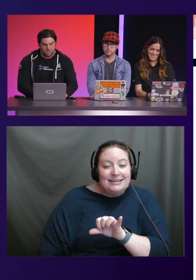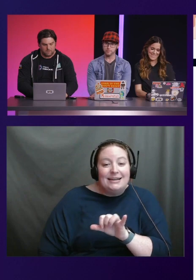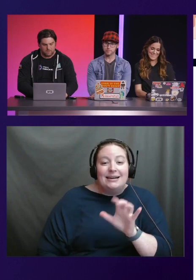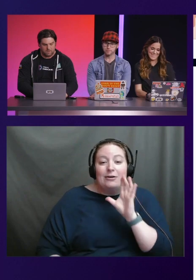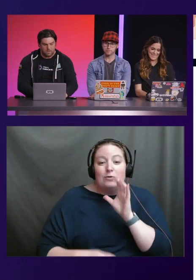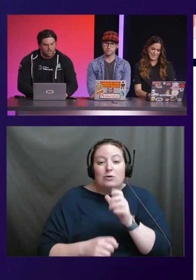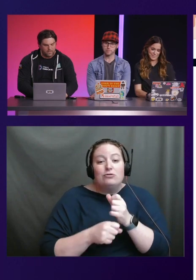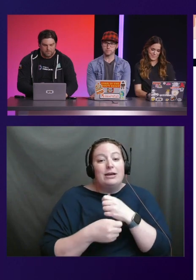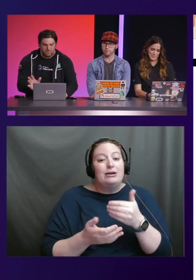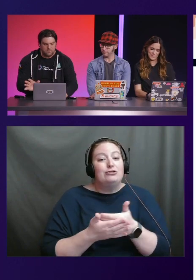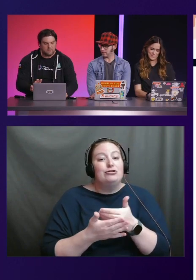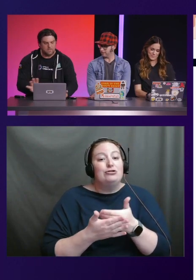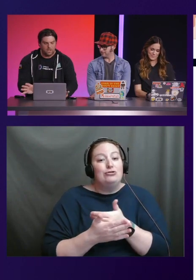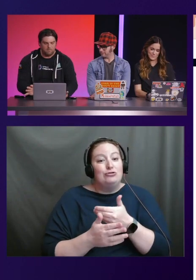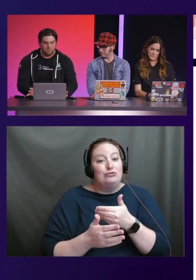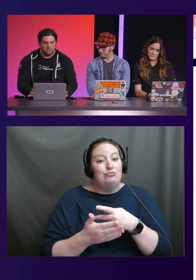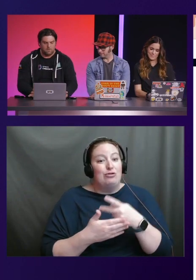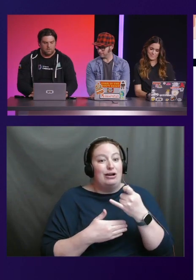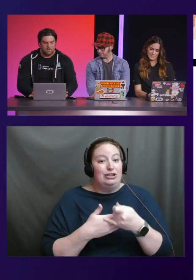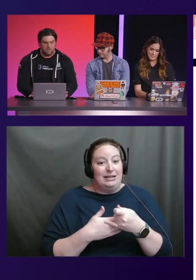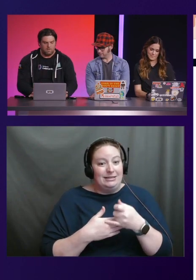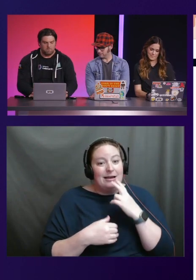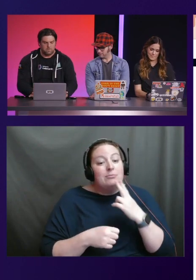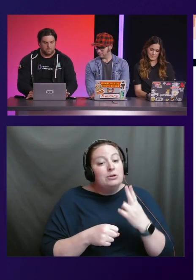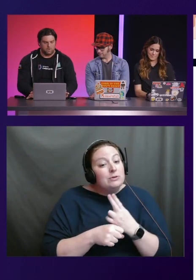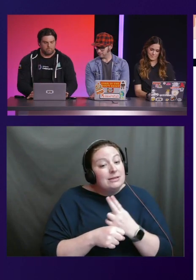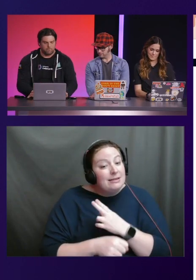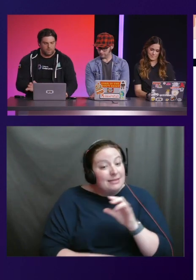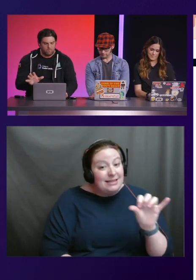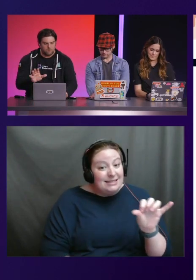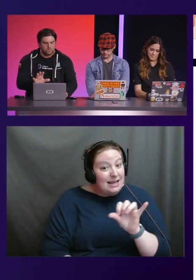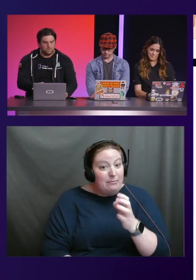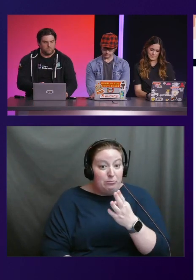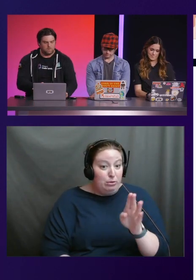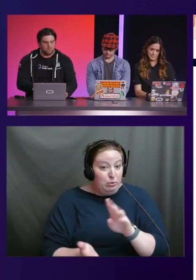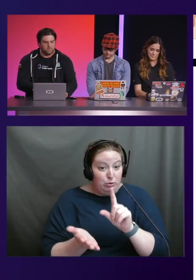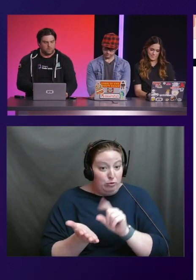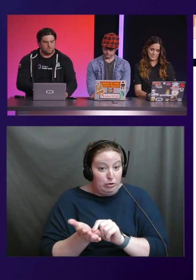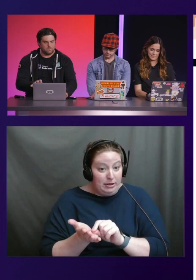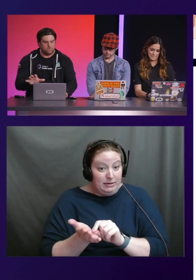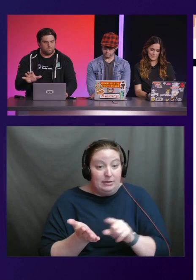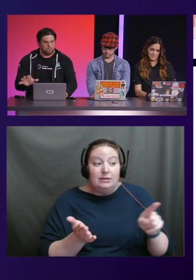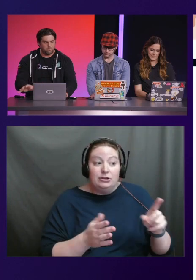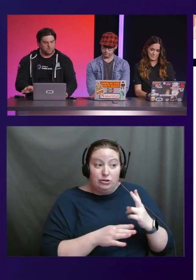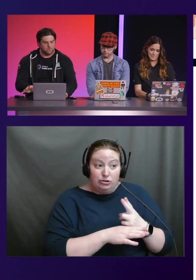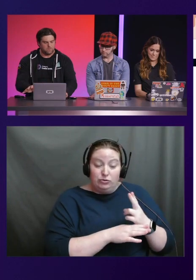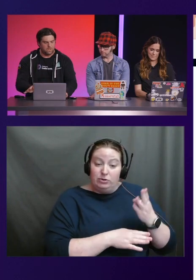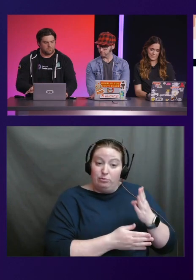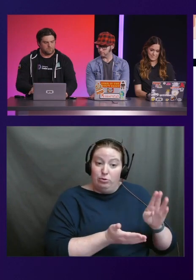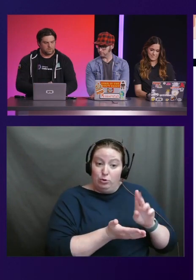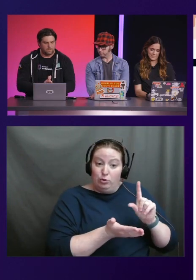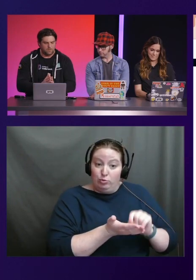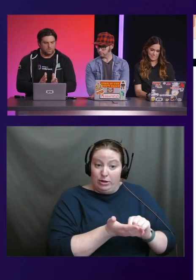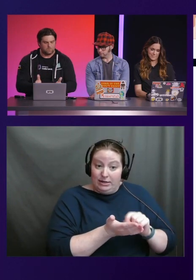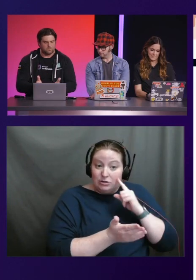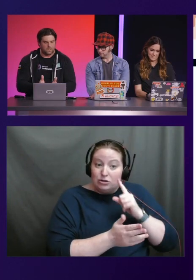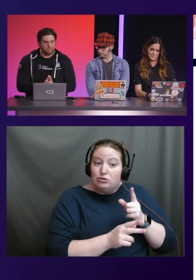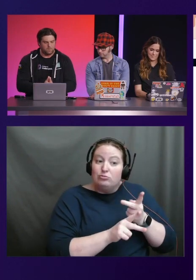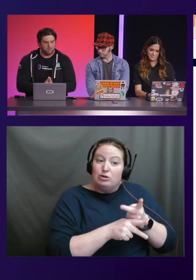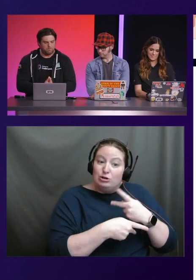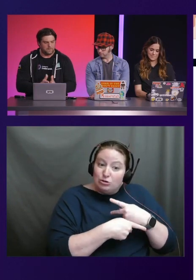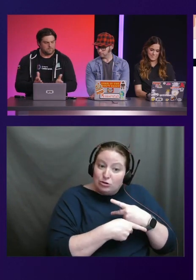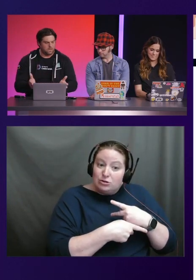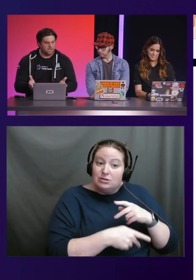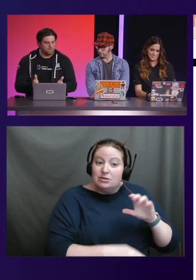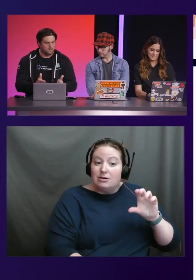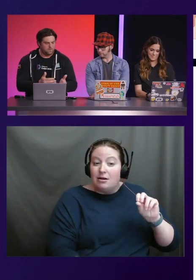new project, and I'm using the same blueprint, right? So she used a blueprint to produce the construct. I'm going to use the same